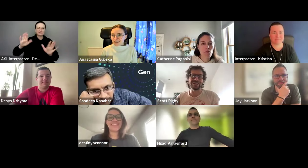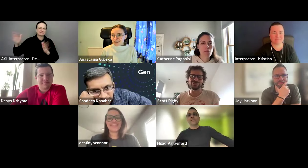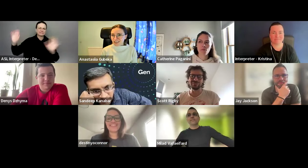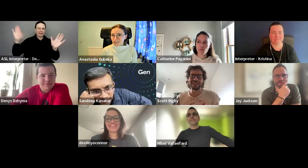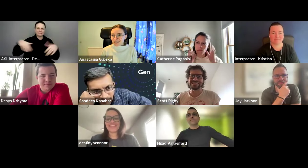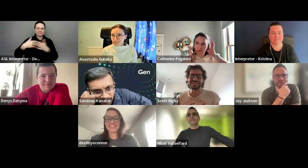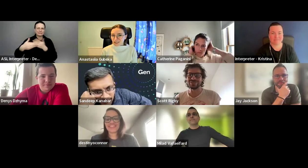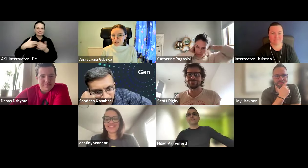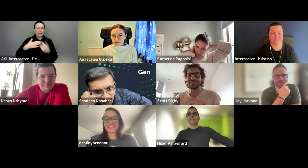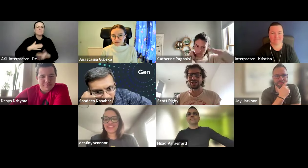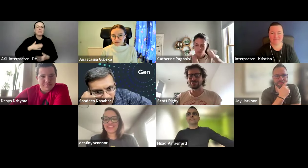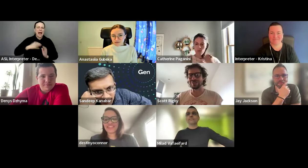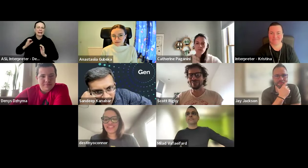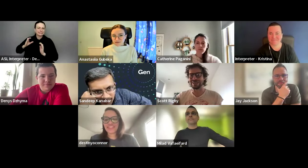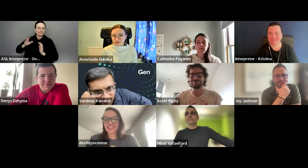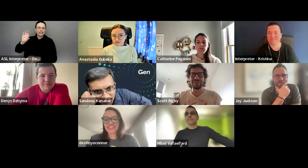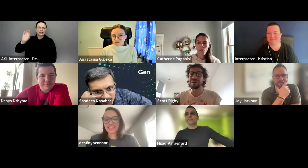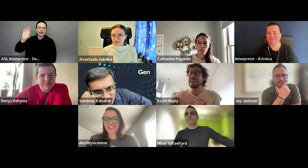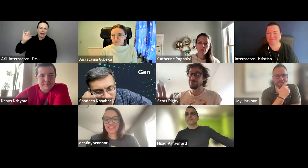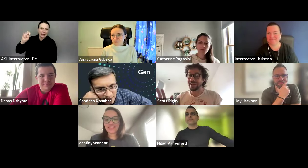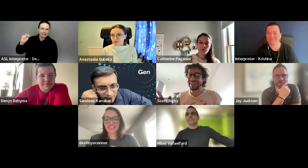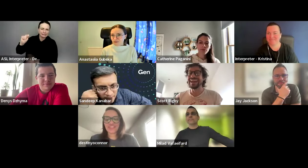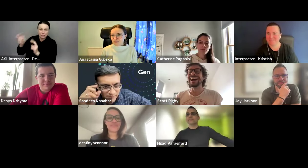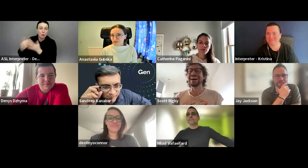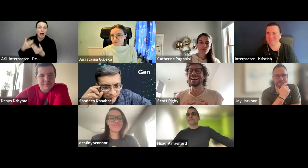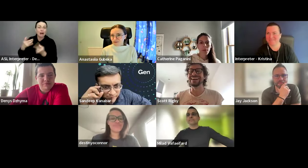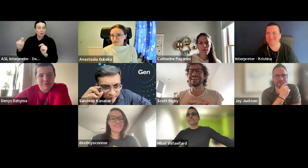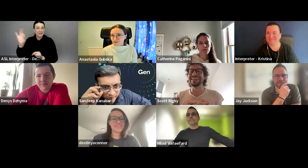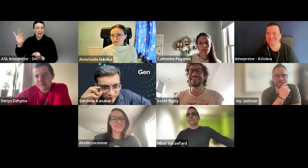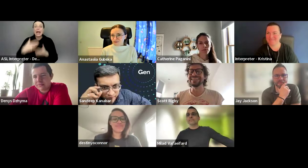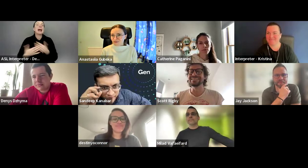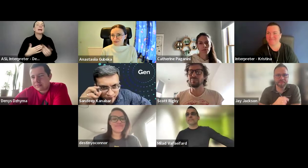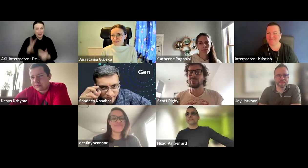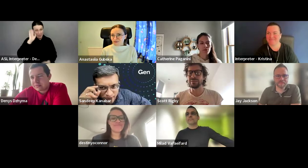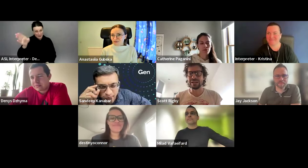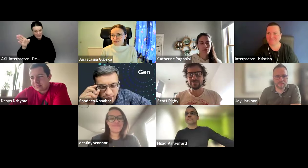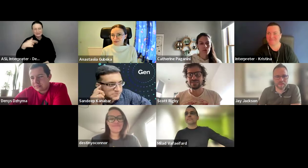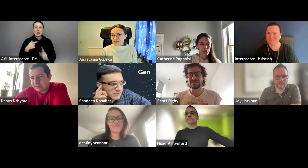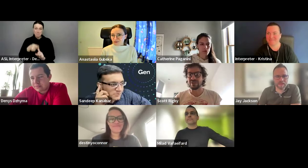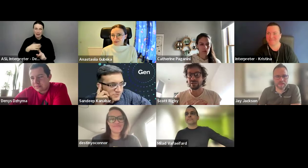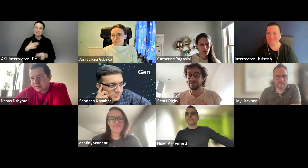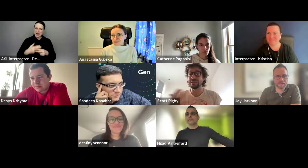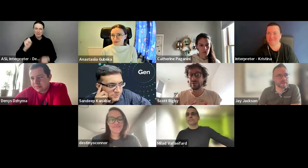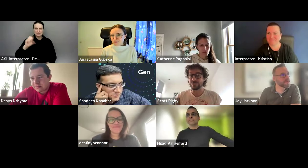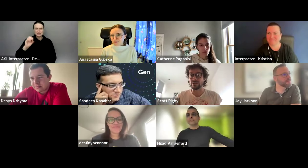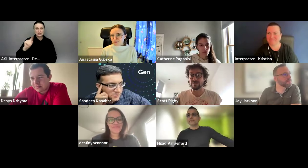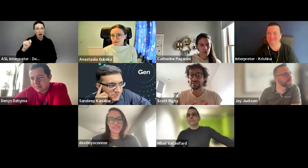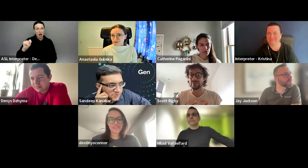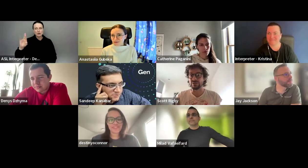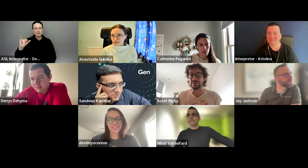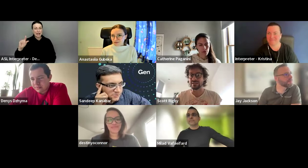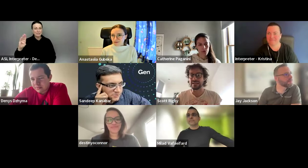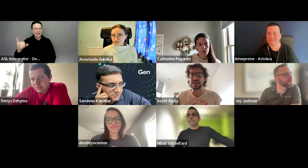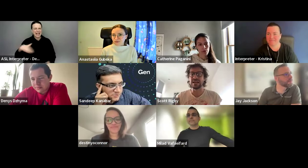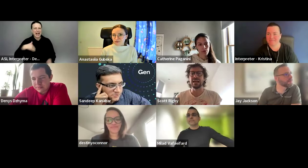my own Zoom client's issue. I'll try to find it. But anyway, to the point, my name's Scott Rigby. I know I introduced